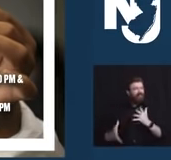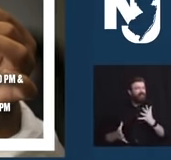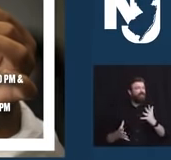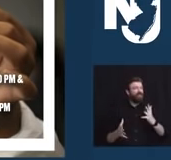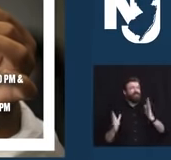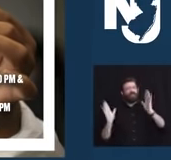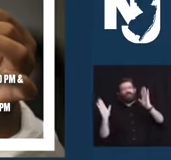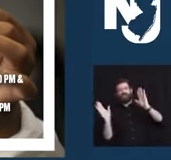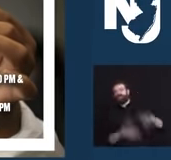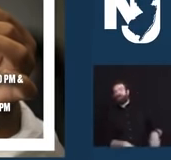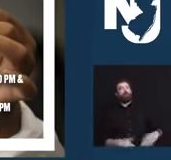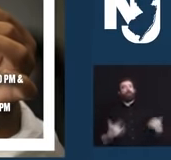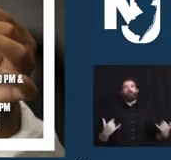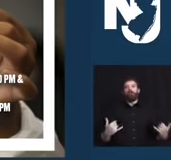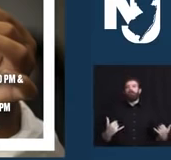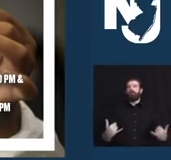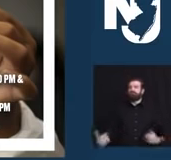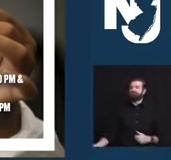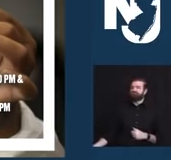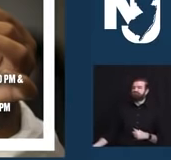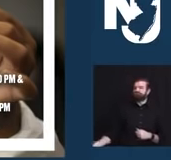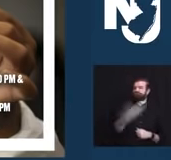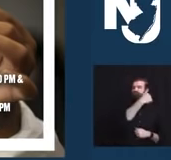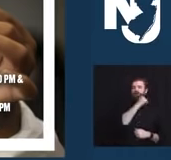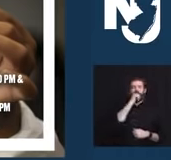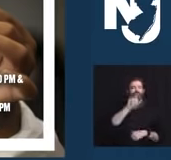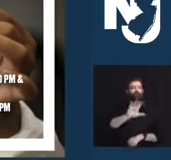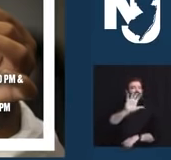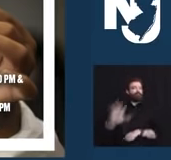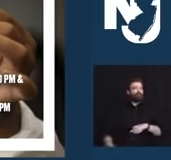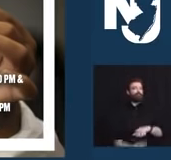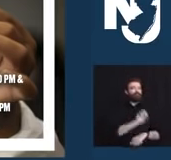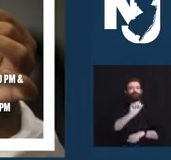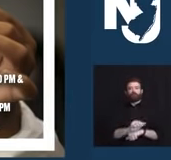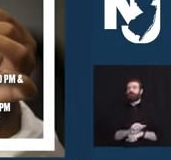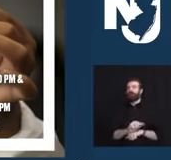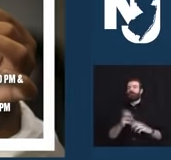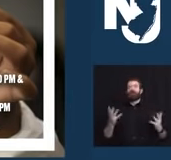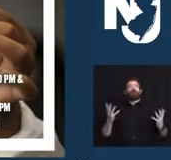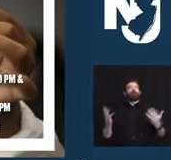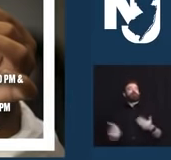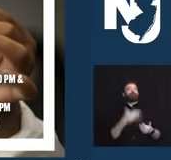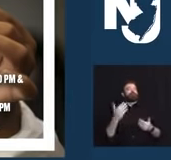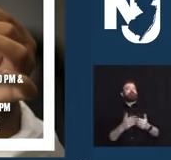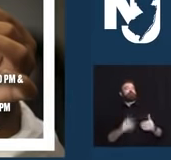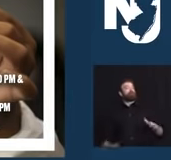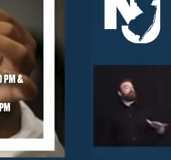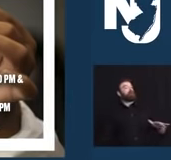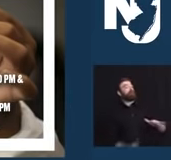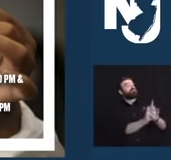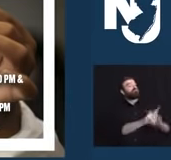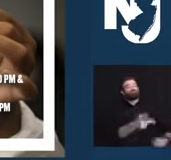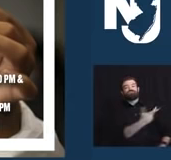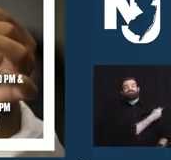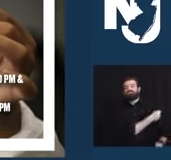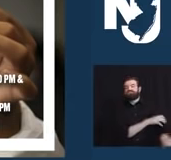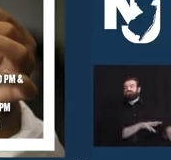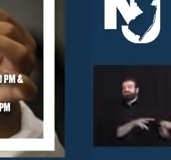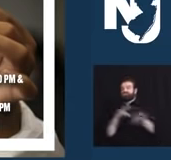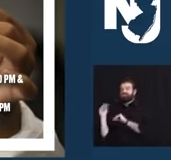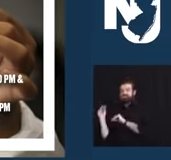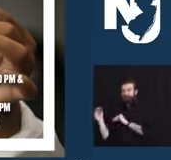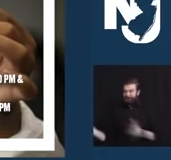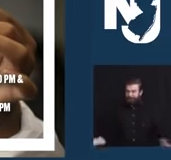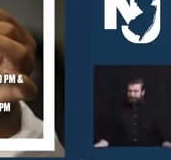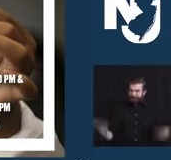those roadblocks. From our mega sites where we can, we're also going to use them as the center of a